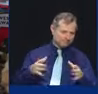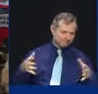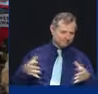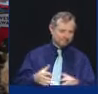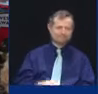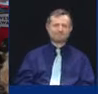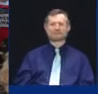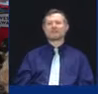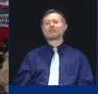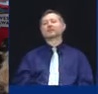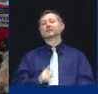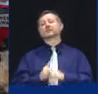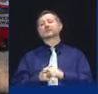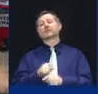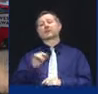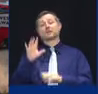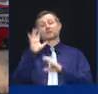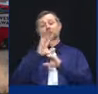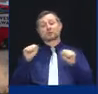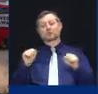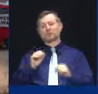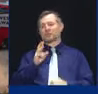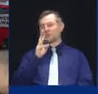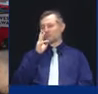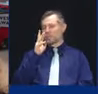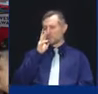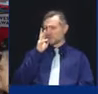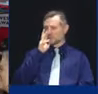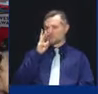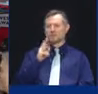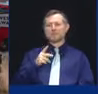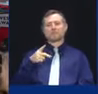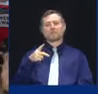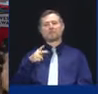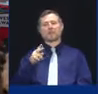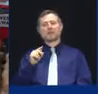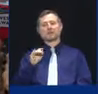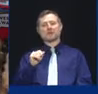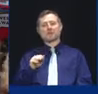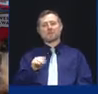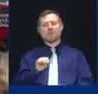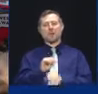Thomas Carey, President, Westchester Putnam Central Labor Council.